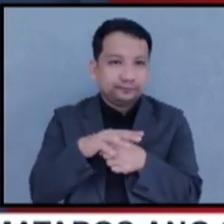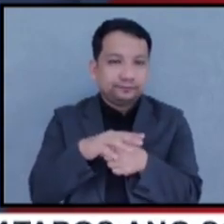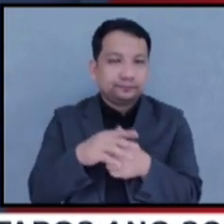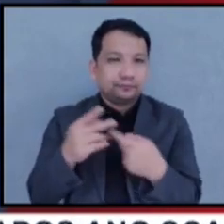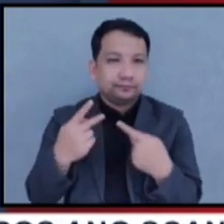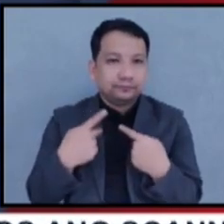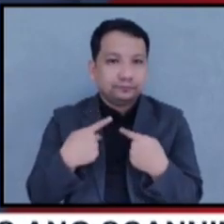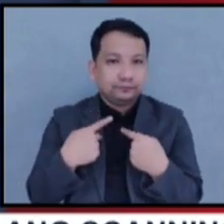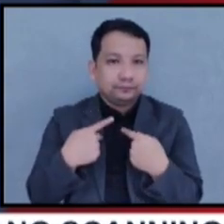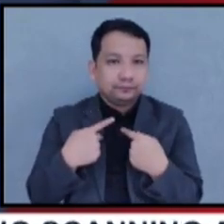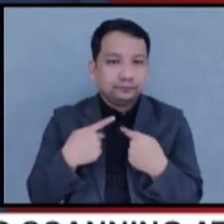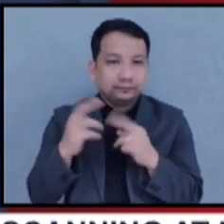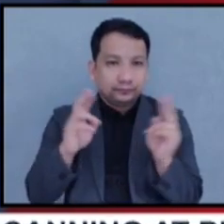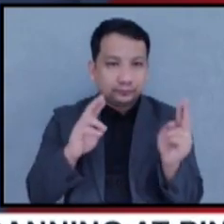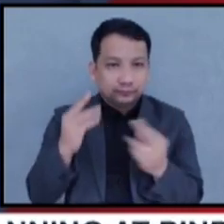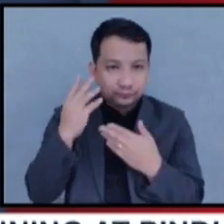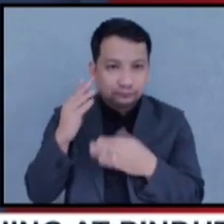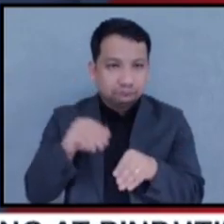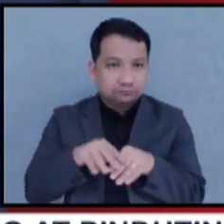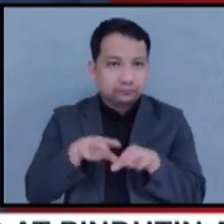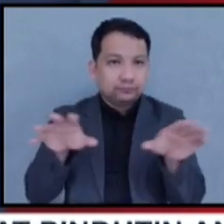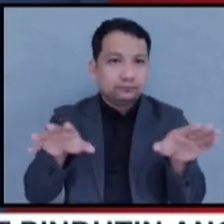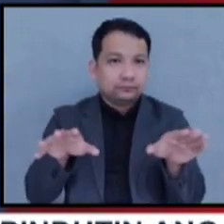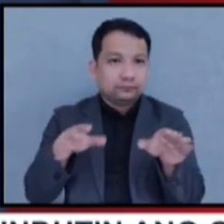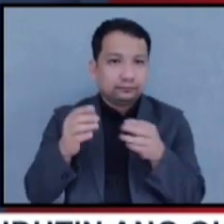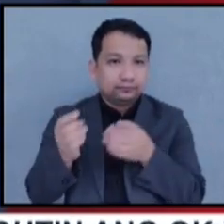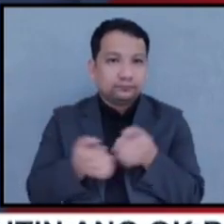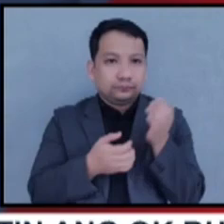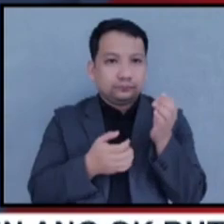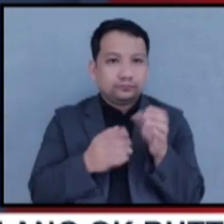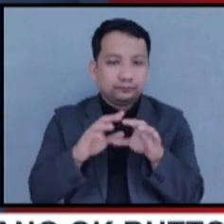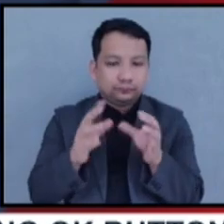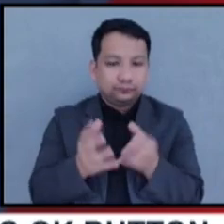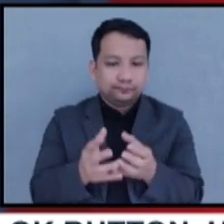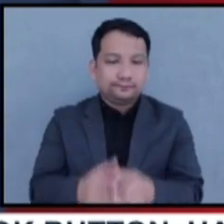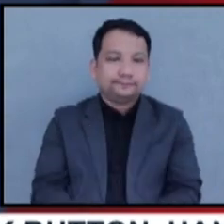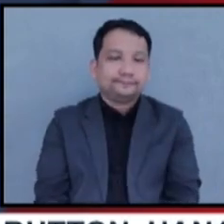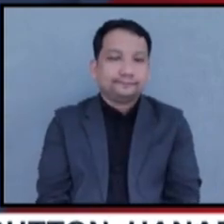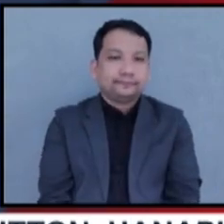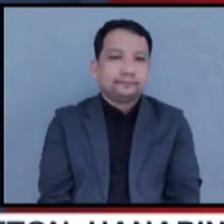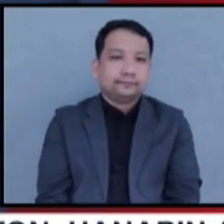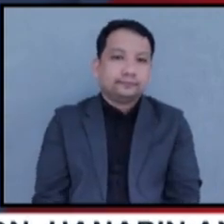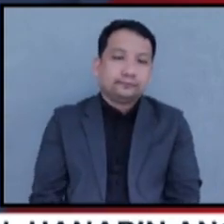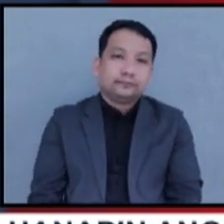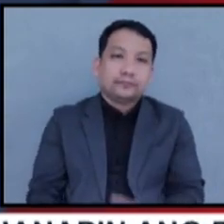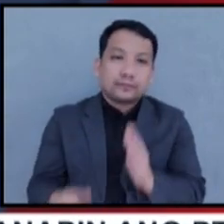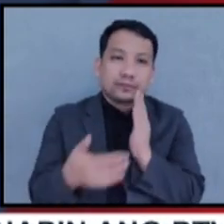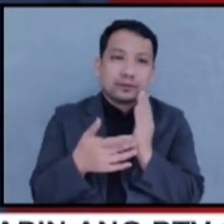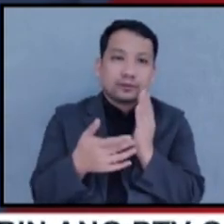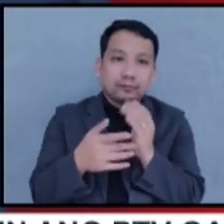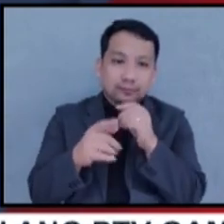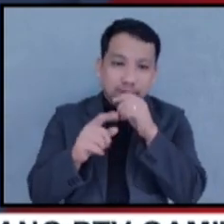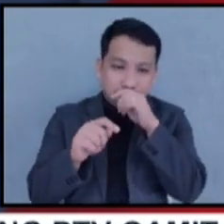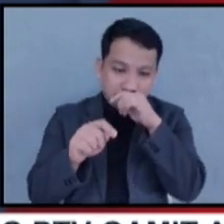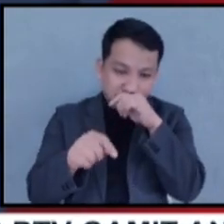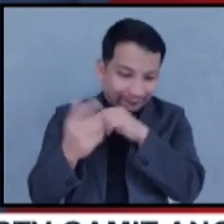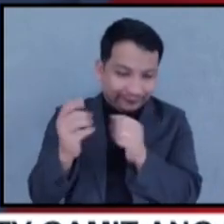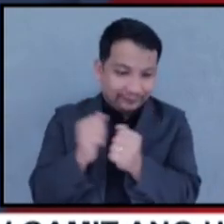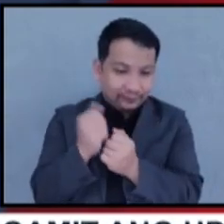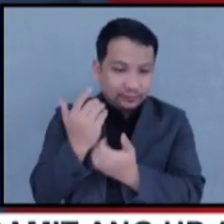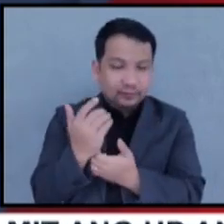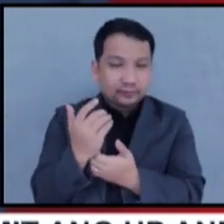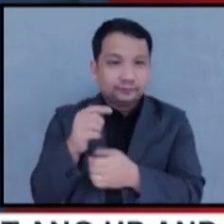but we make them ready to explore the export world. Alam naman po natin, through digitalization, they can do